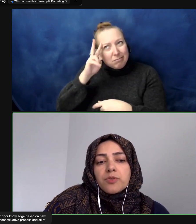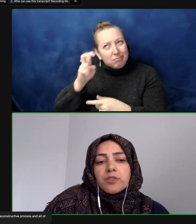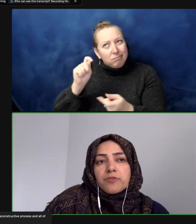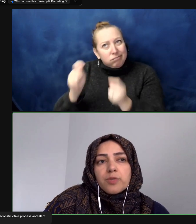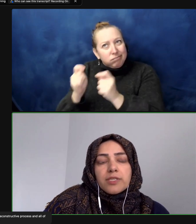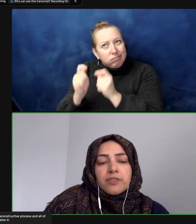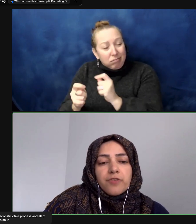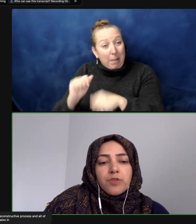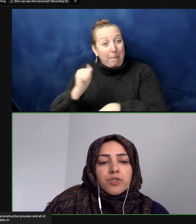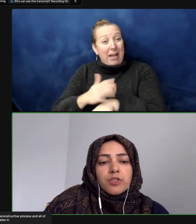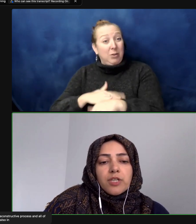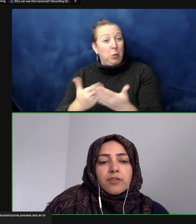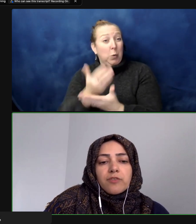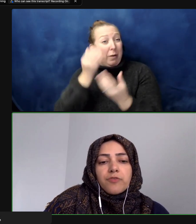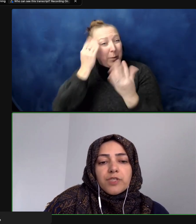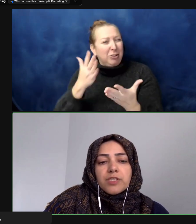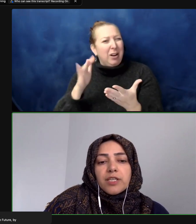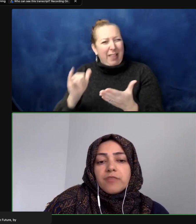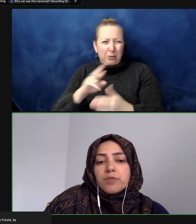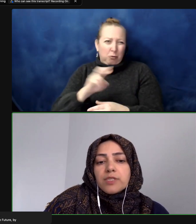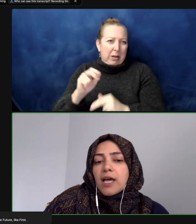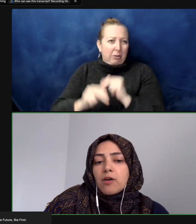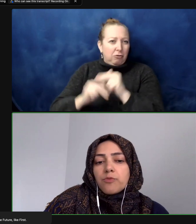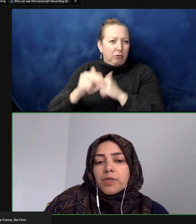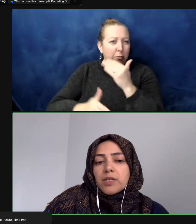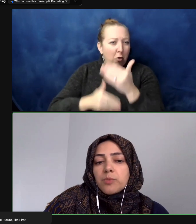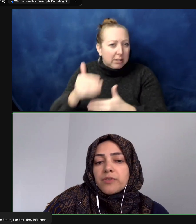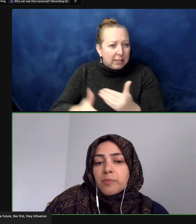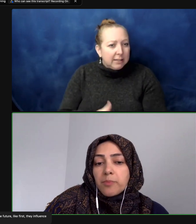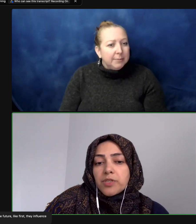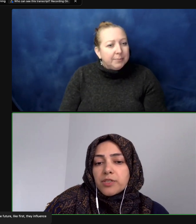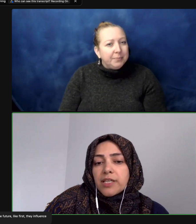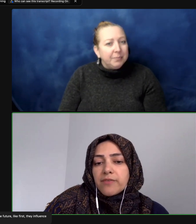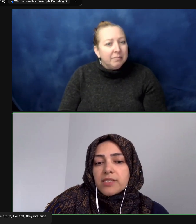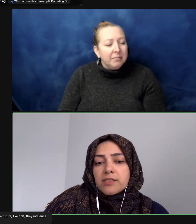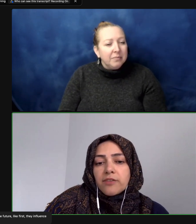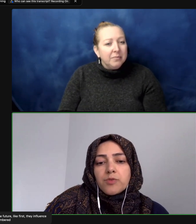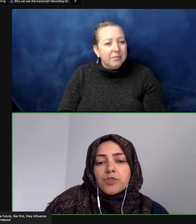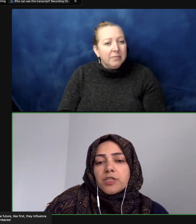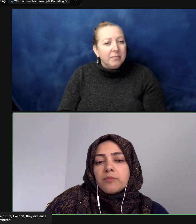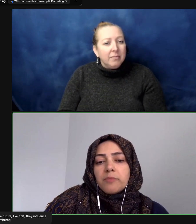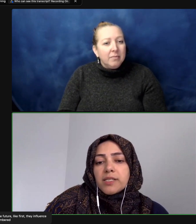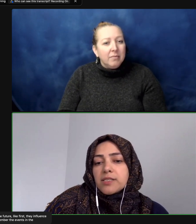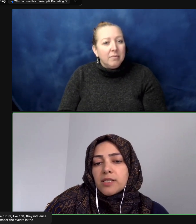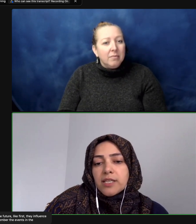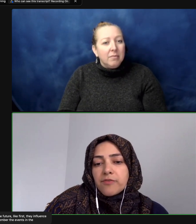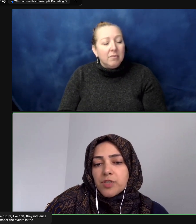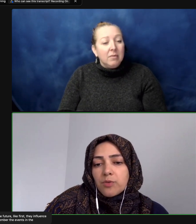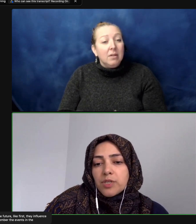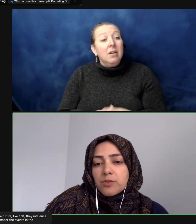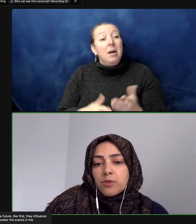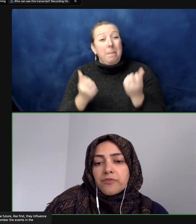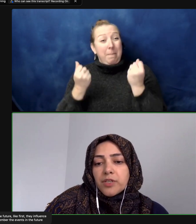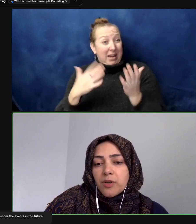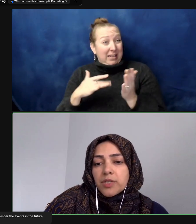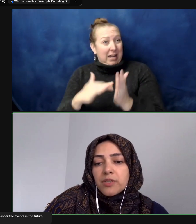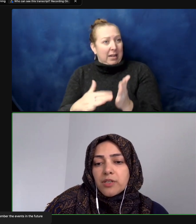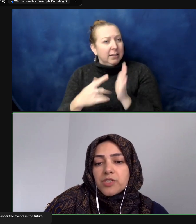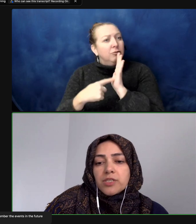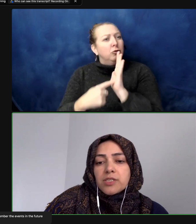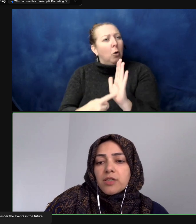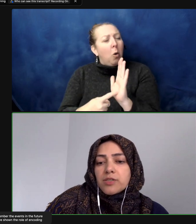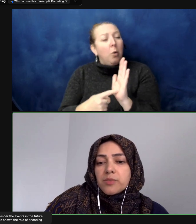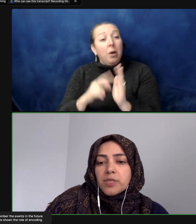processes also influence the future. Like first, they influence how well we remember the events in the future. Many studies have shown the role of